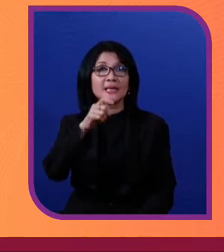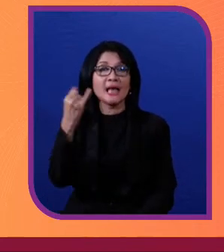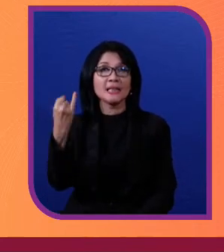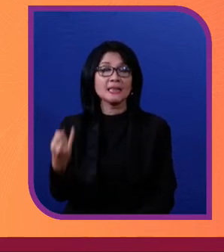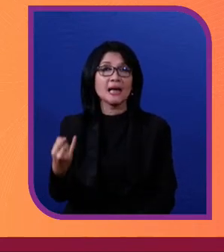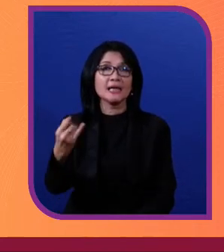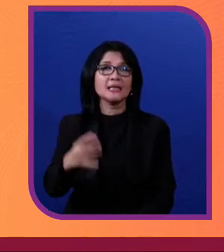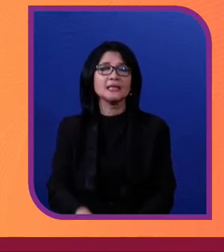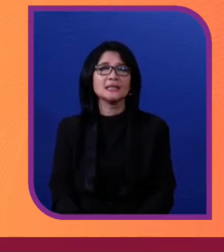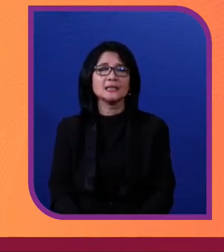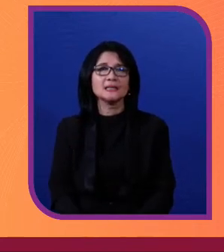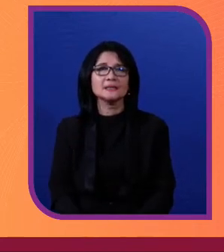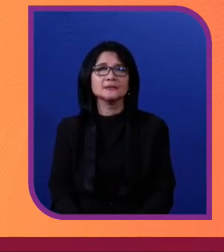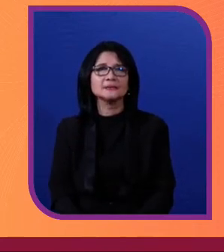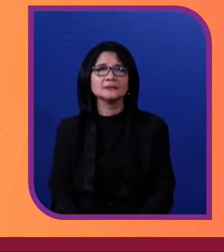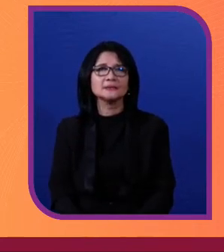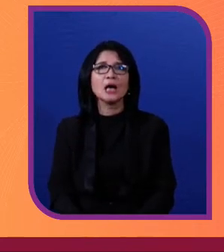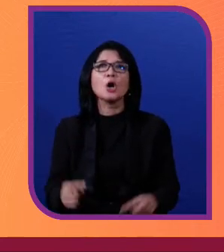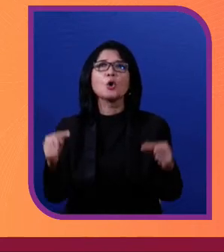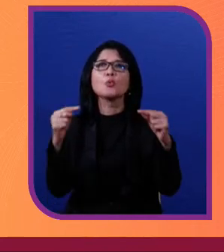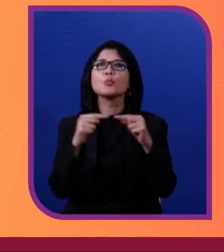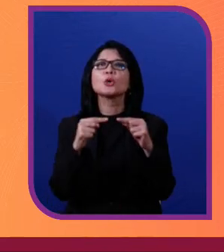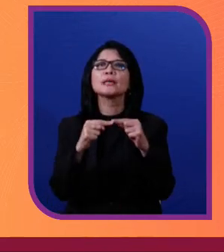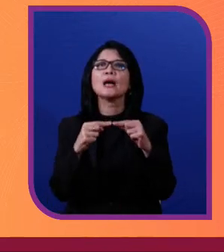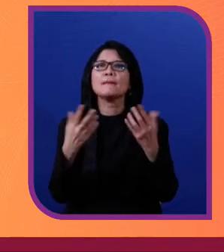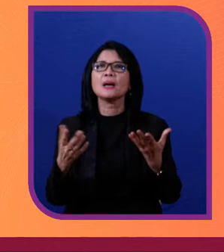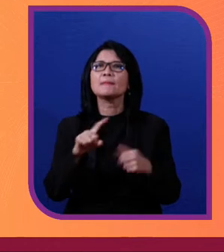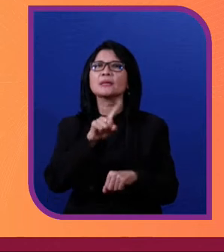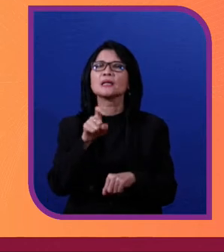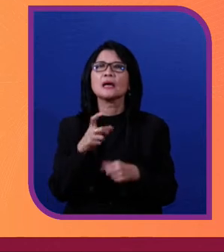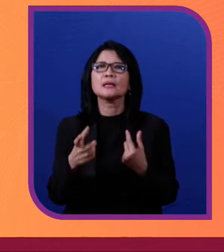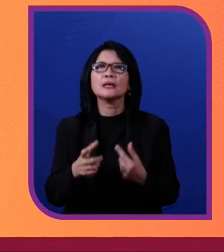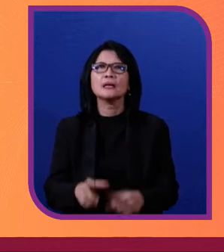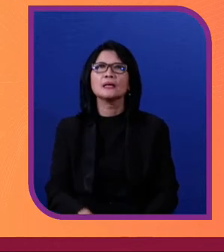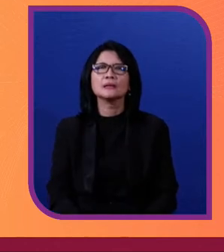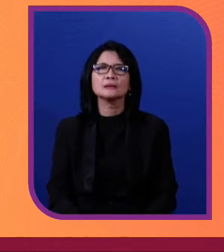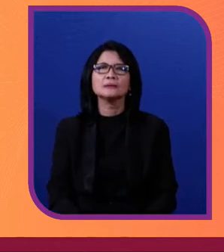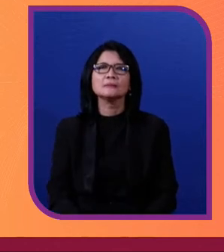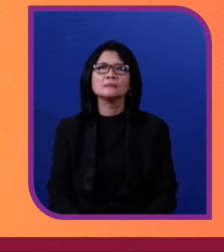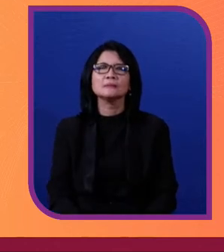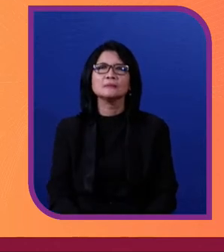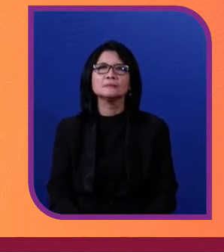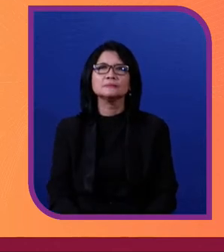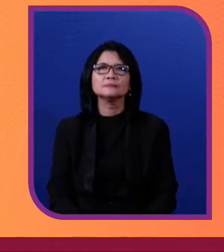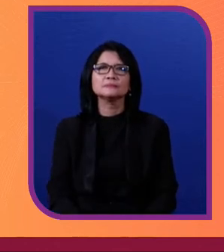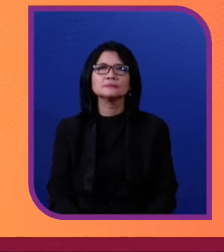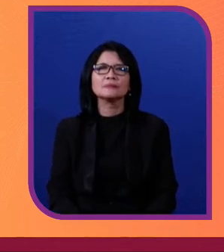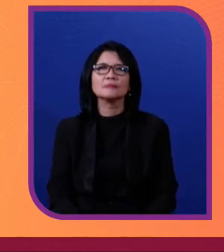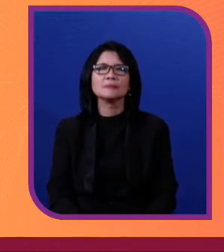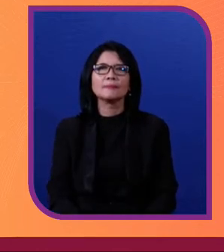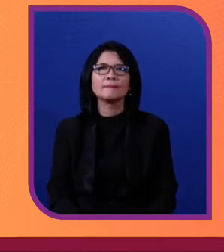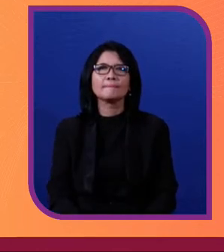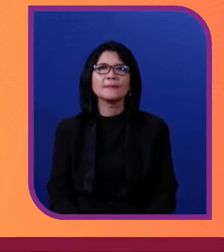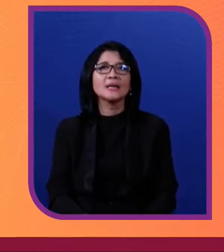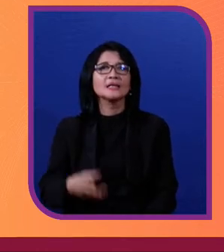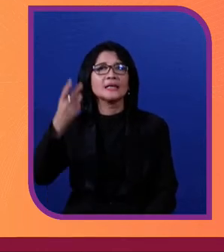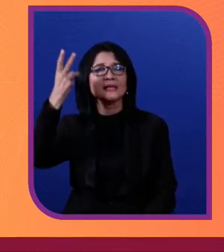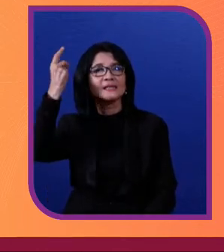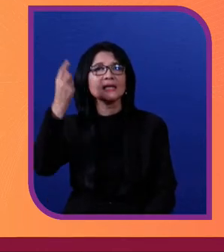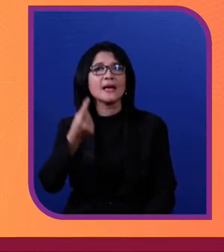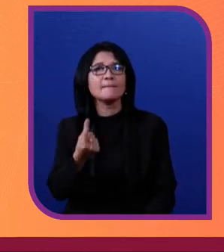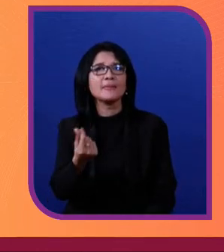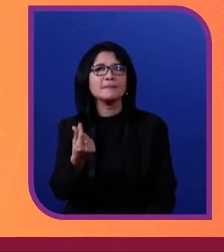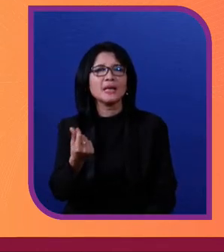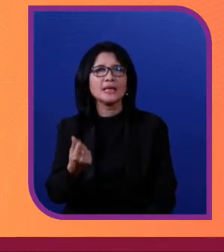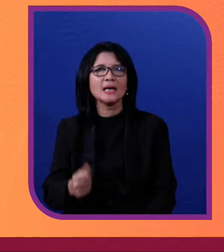the Edition all henshins qw-770xt Dwi Ariyanti from